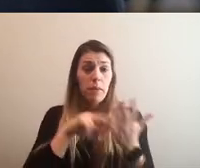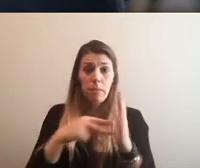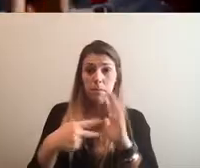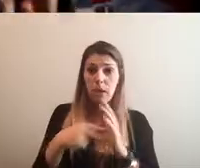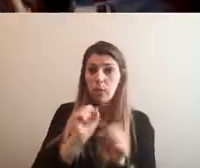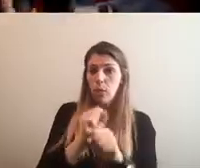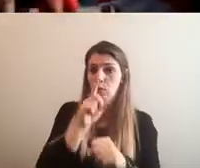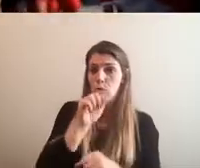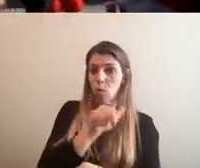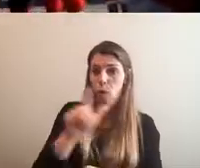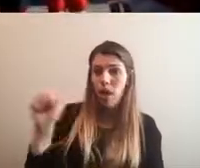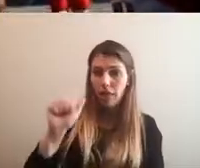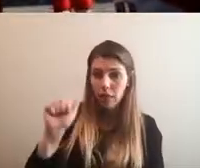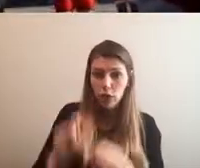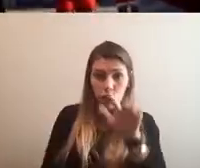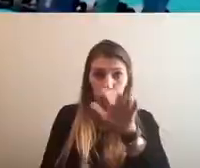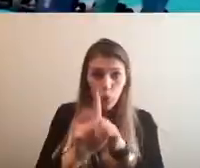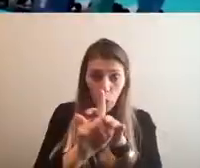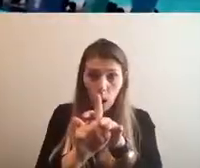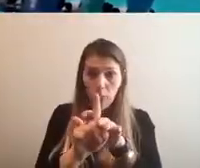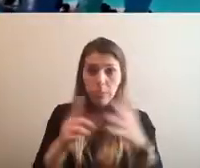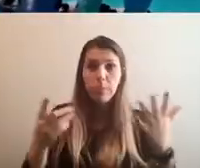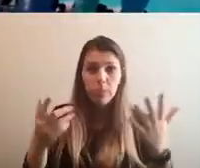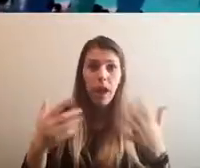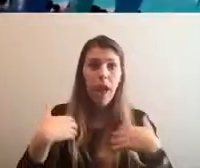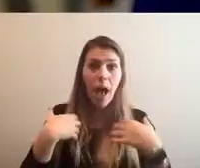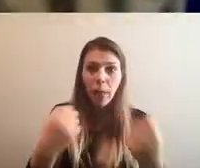our athletes showed up to them healthy.